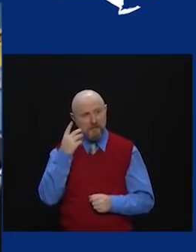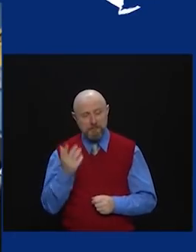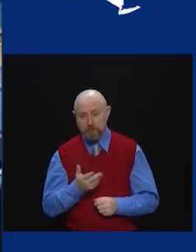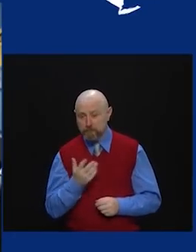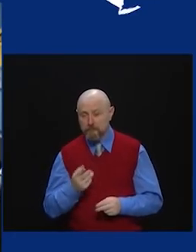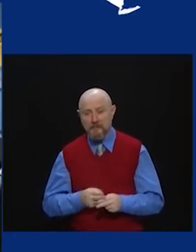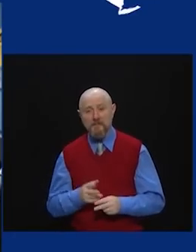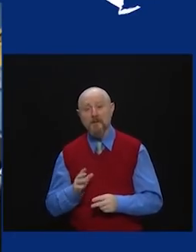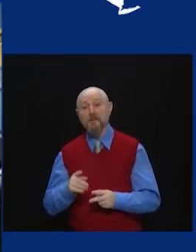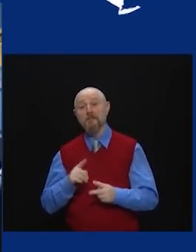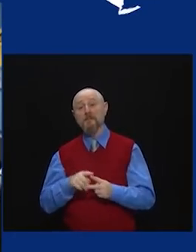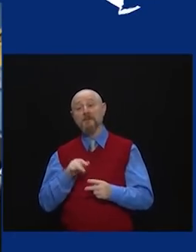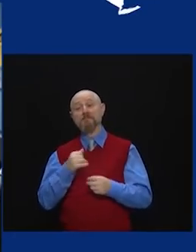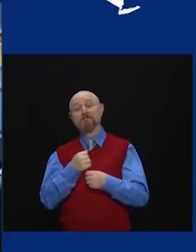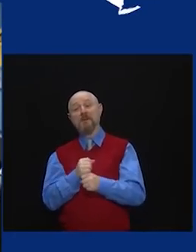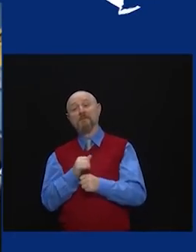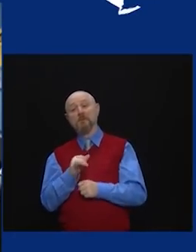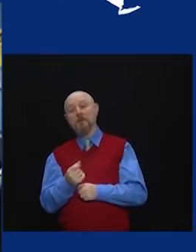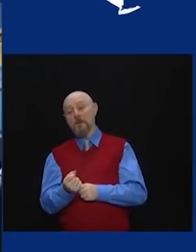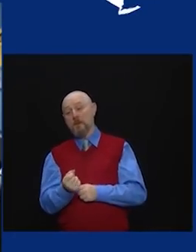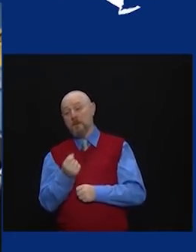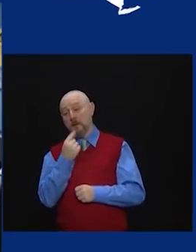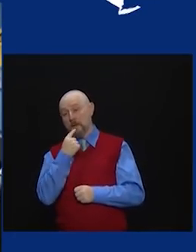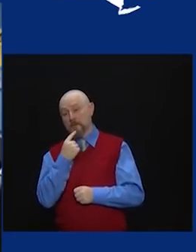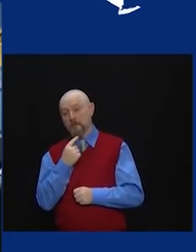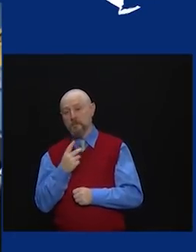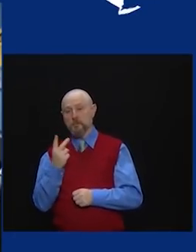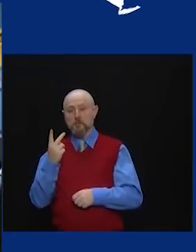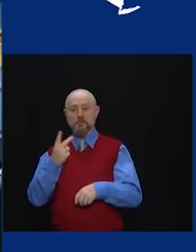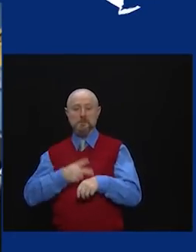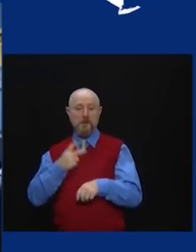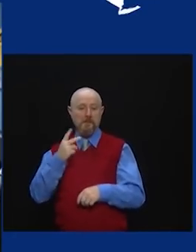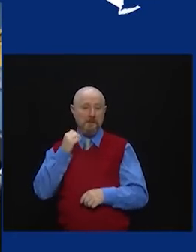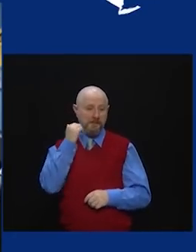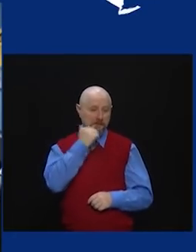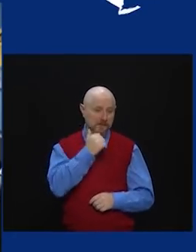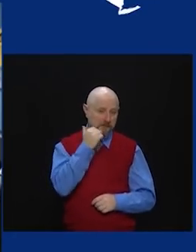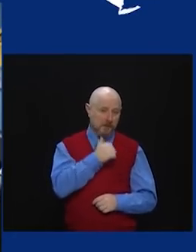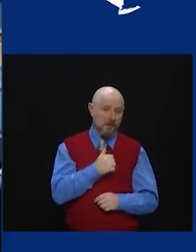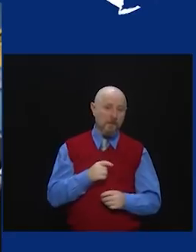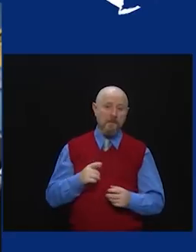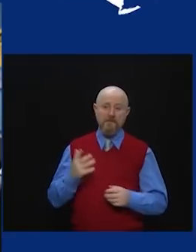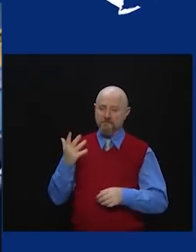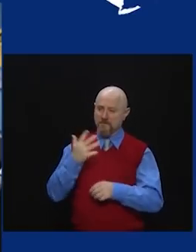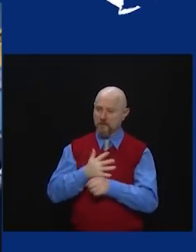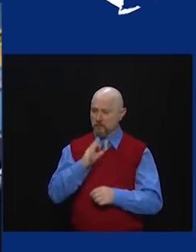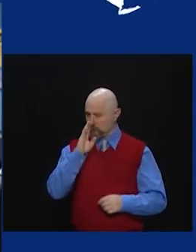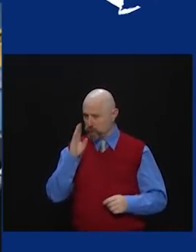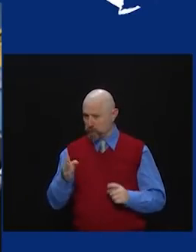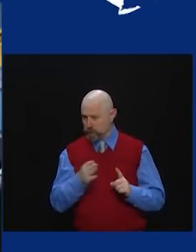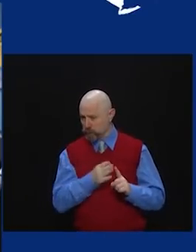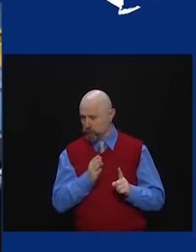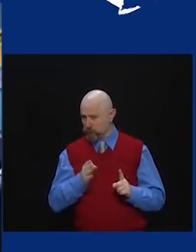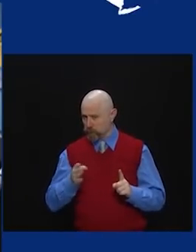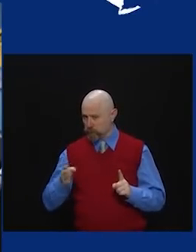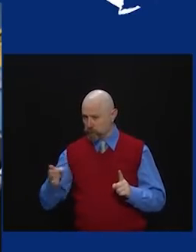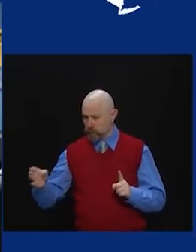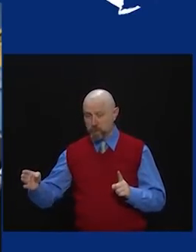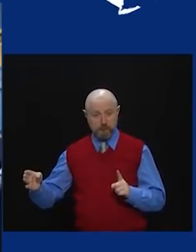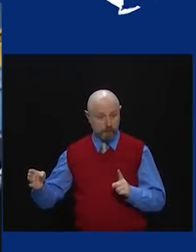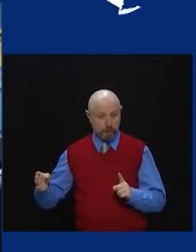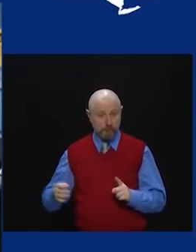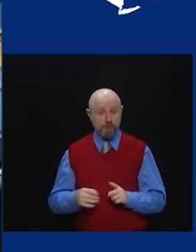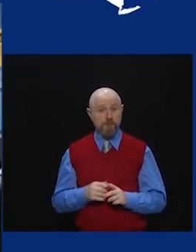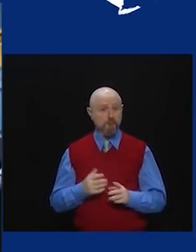orally twice a day for 5 days. So this is a huge advance and will give us a way of